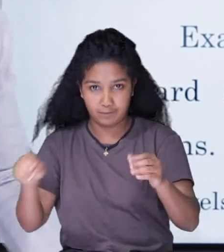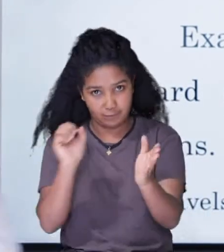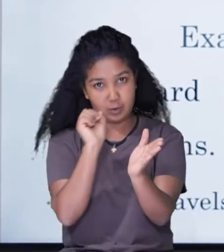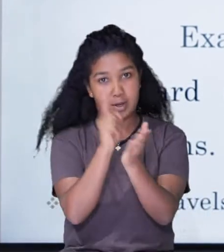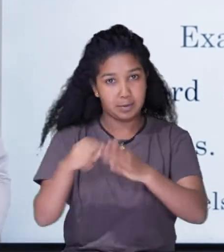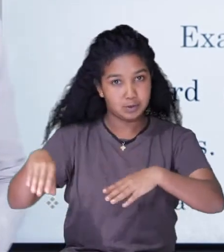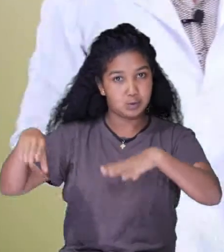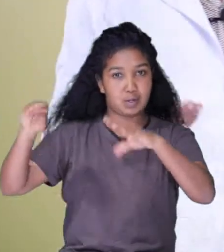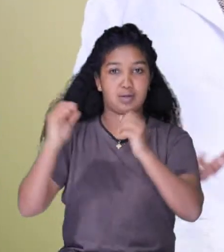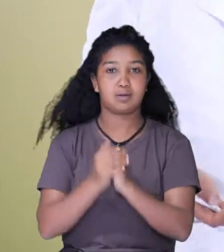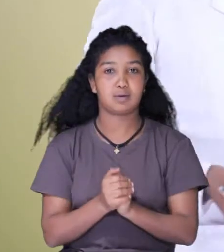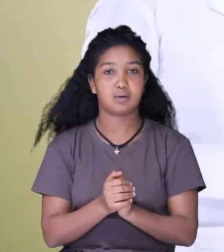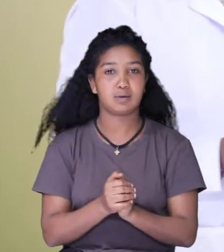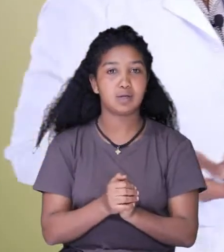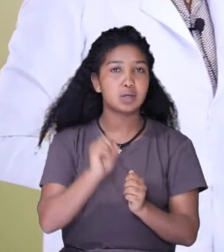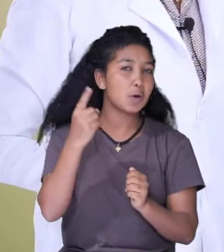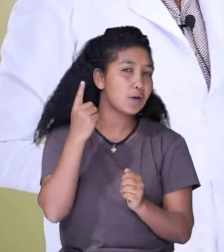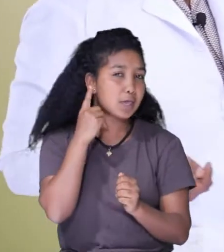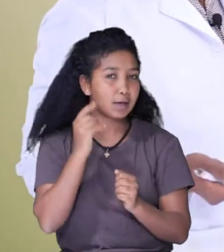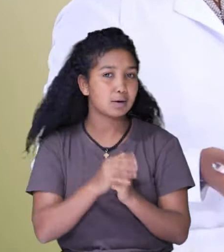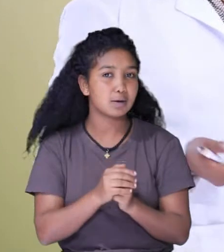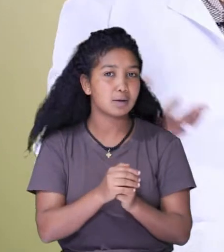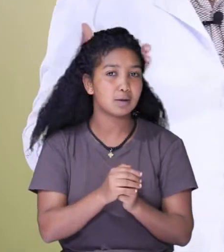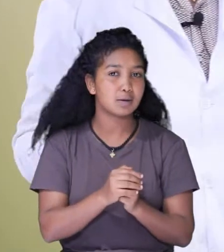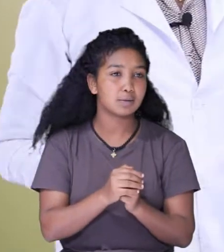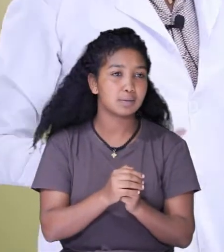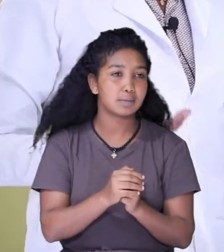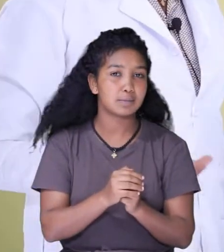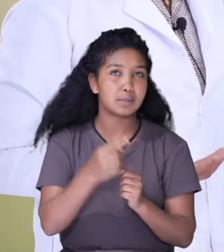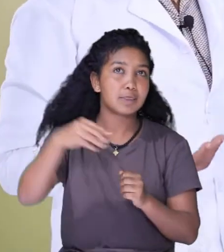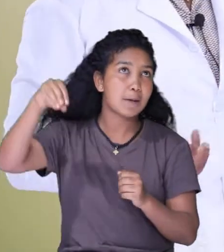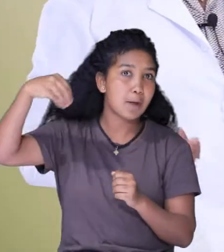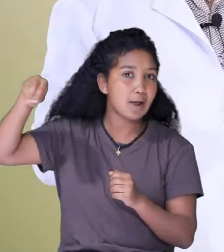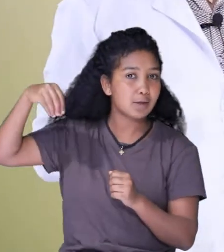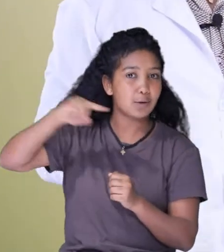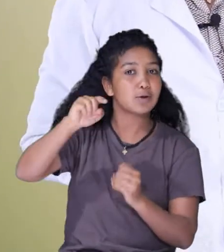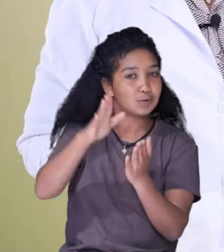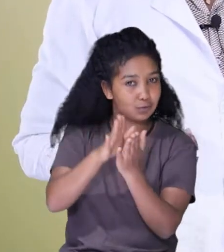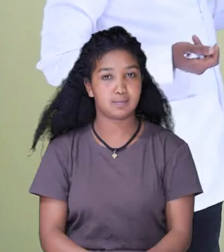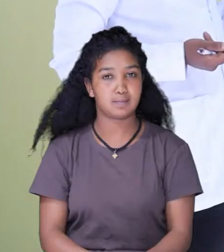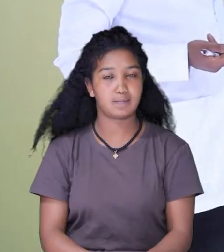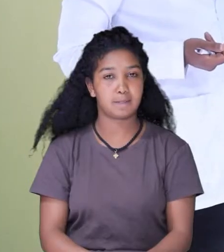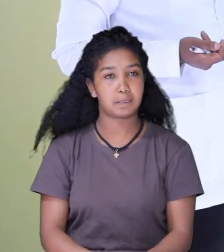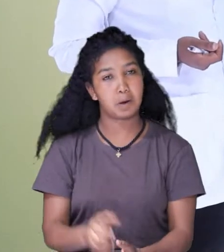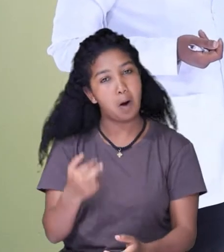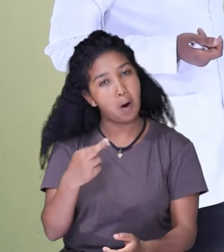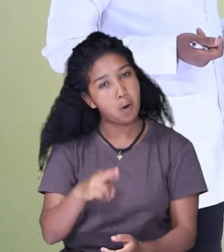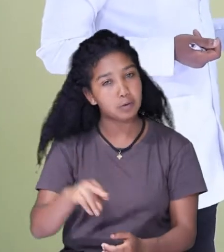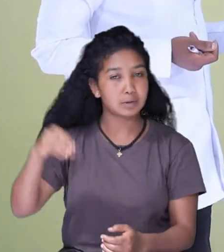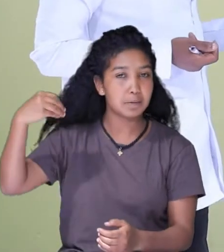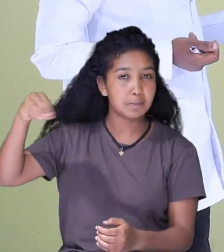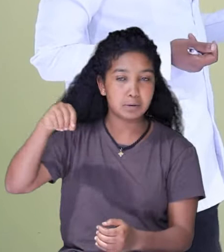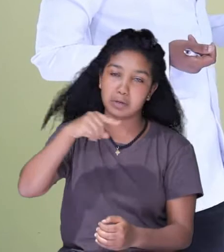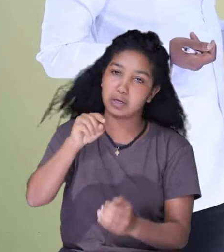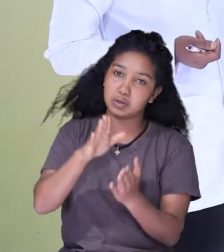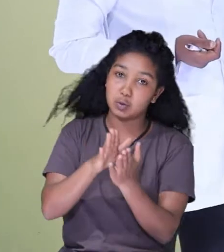example, students, you hear the bell sound in your school, or the bell sound in